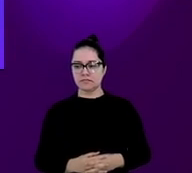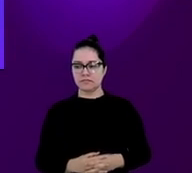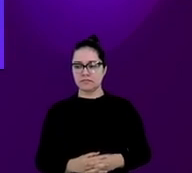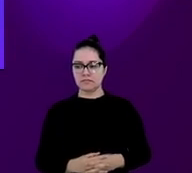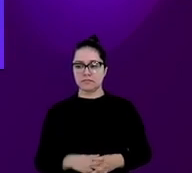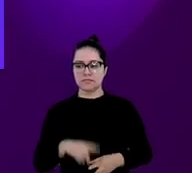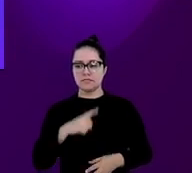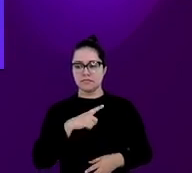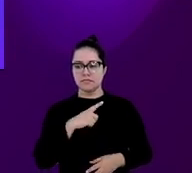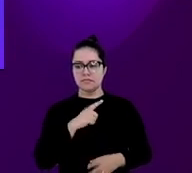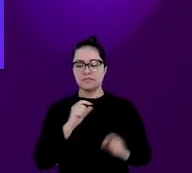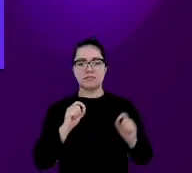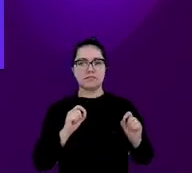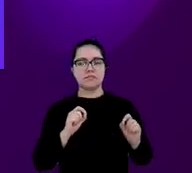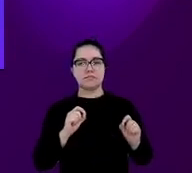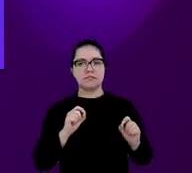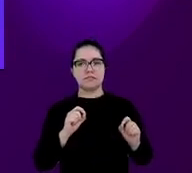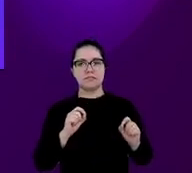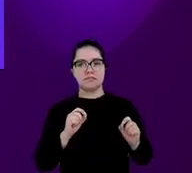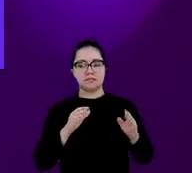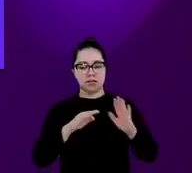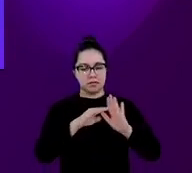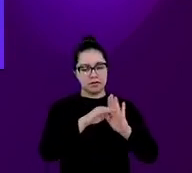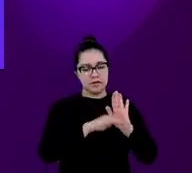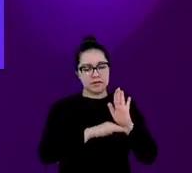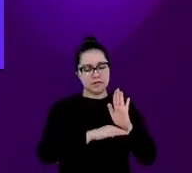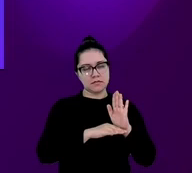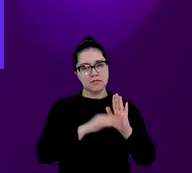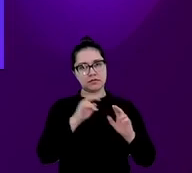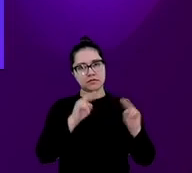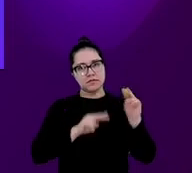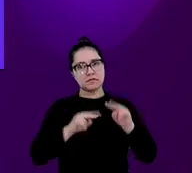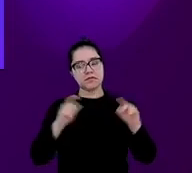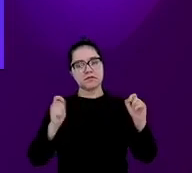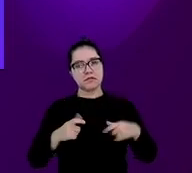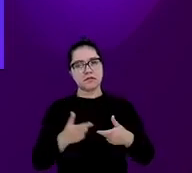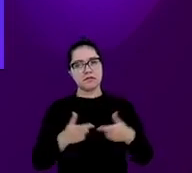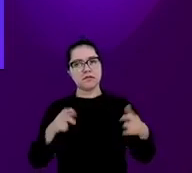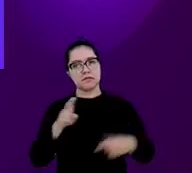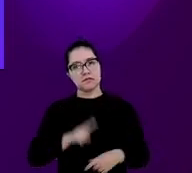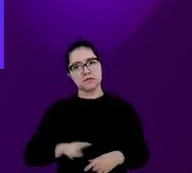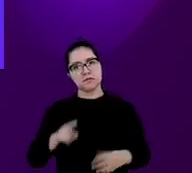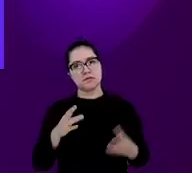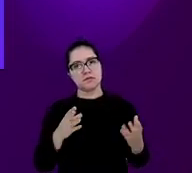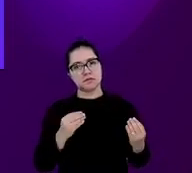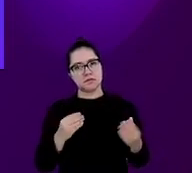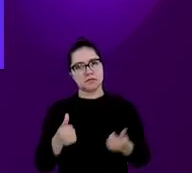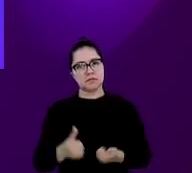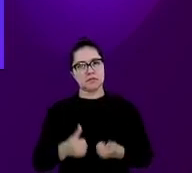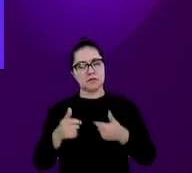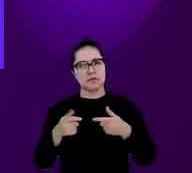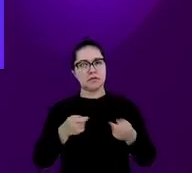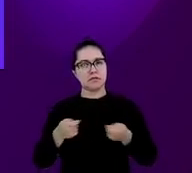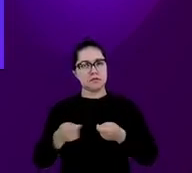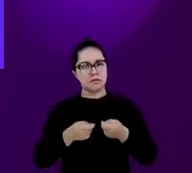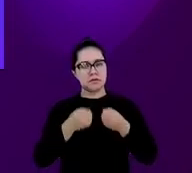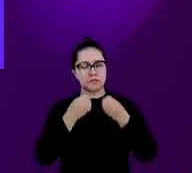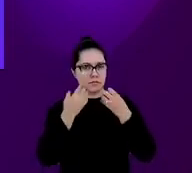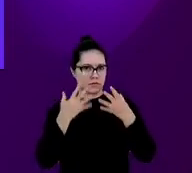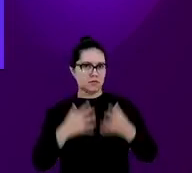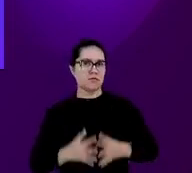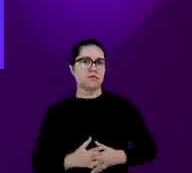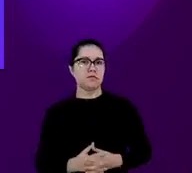well controlled to always be in the top of the dose response